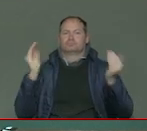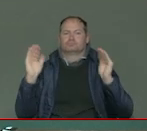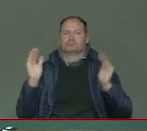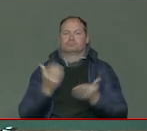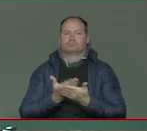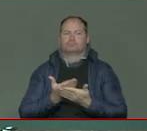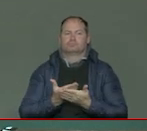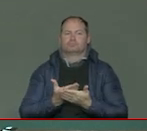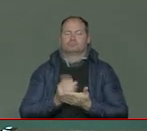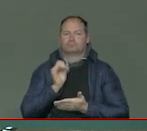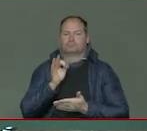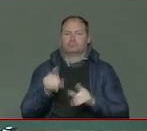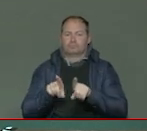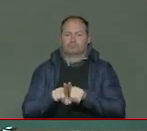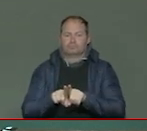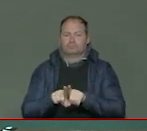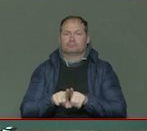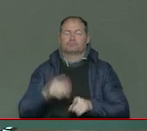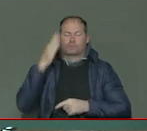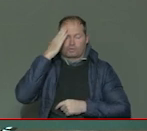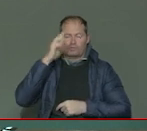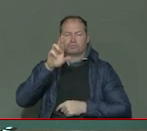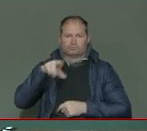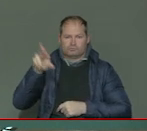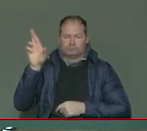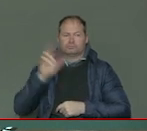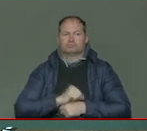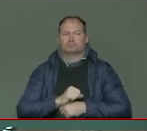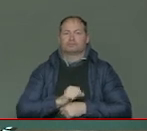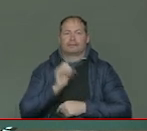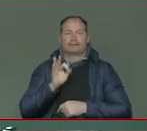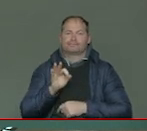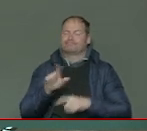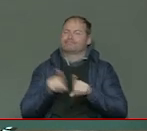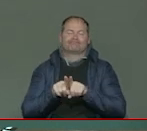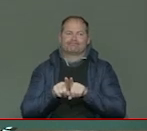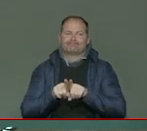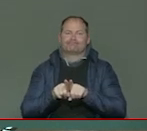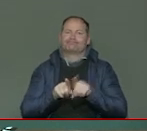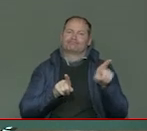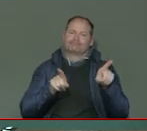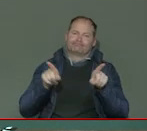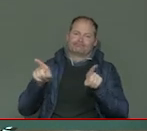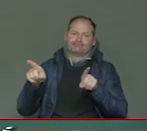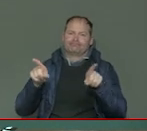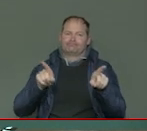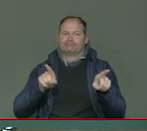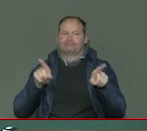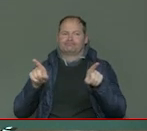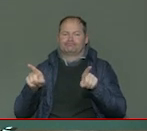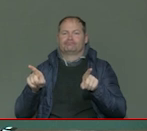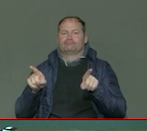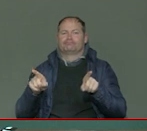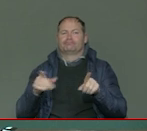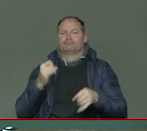the same, you know you are correct. If it's not the same, then you know either here or there you would have made